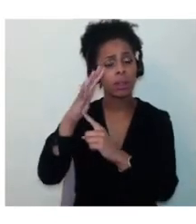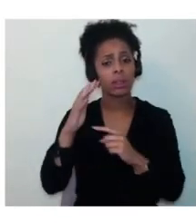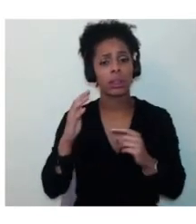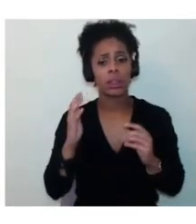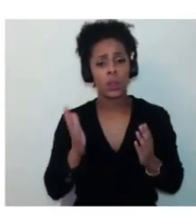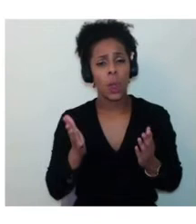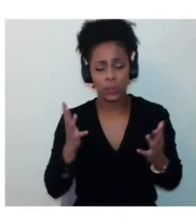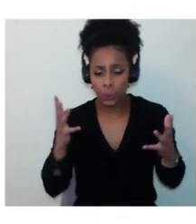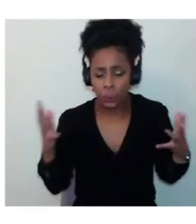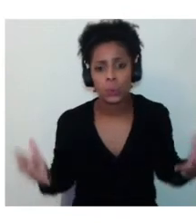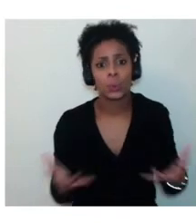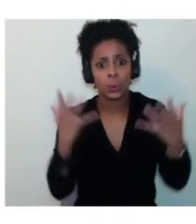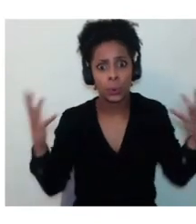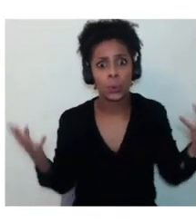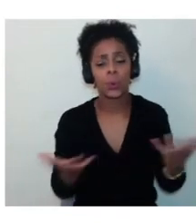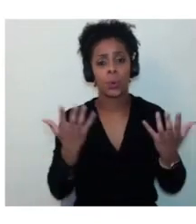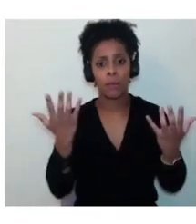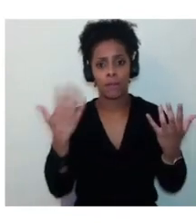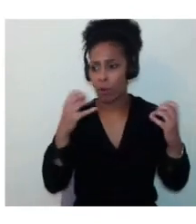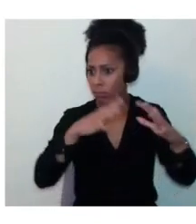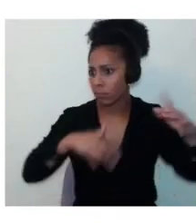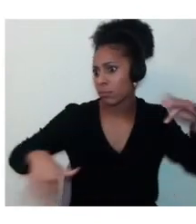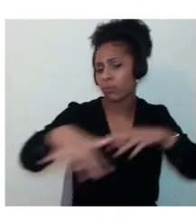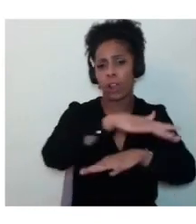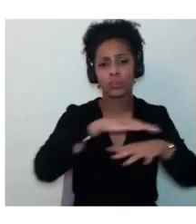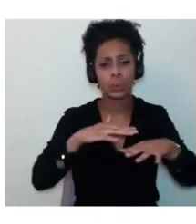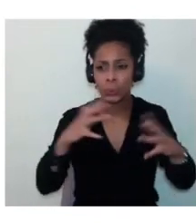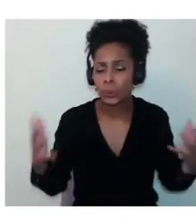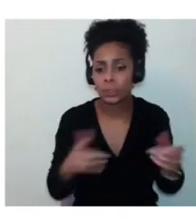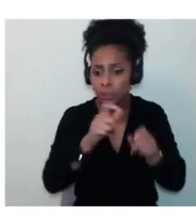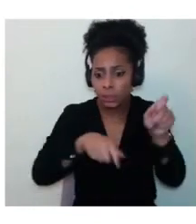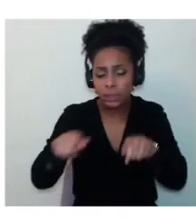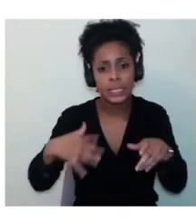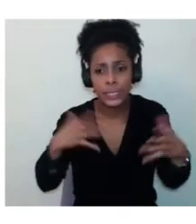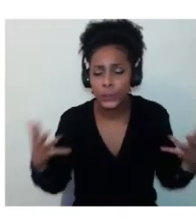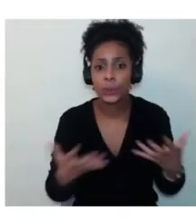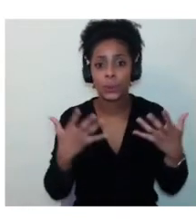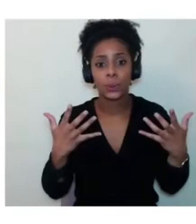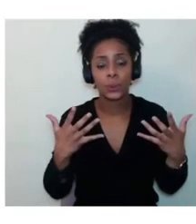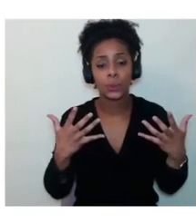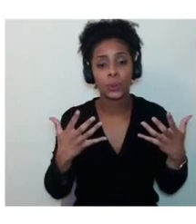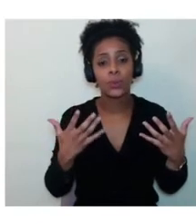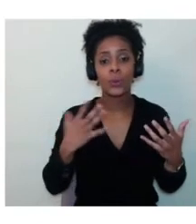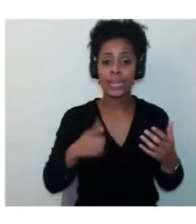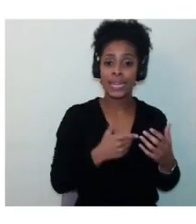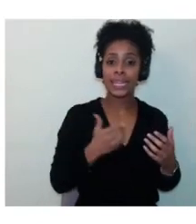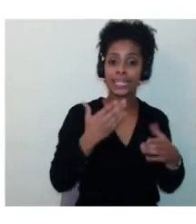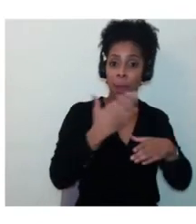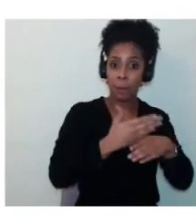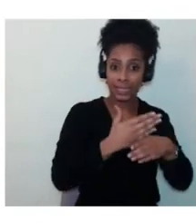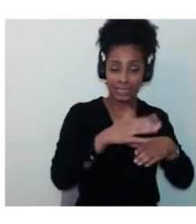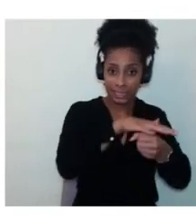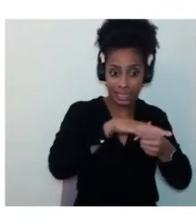movement. Yeah, one of the things is the business case and the moral case have to both